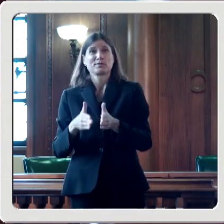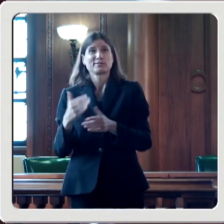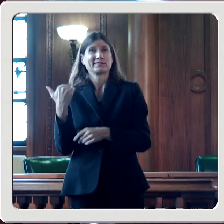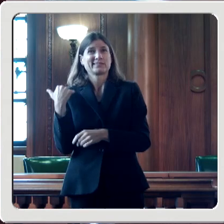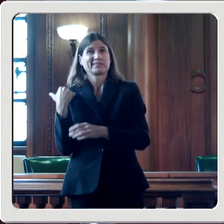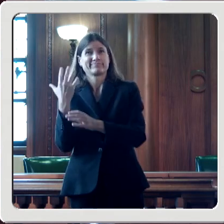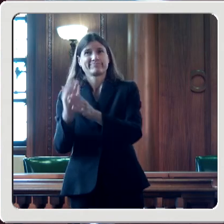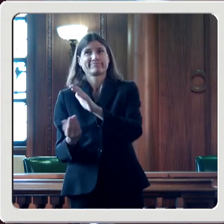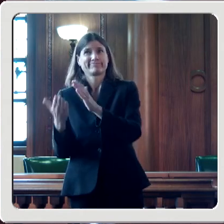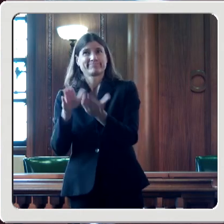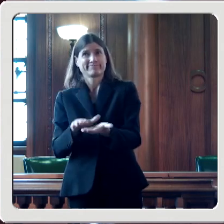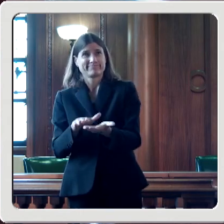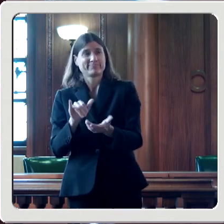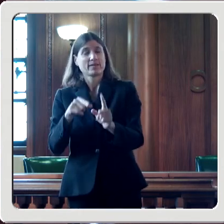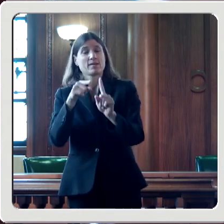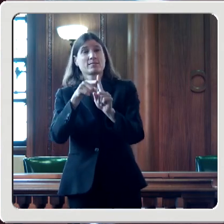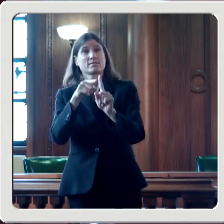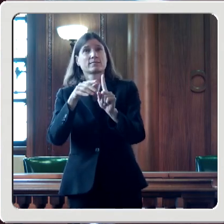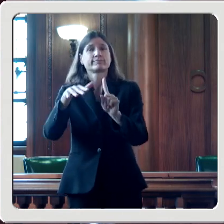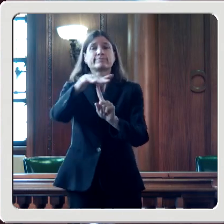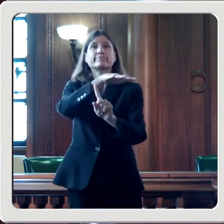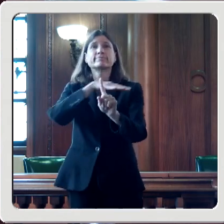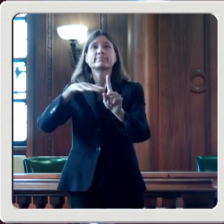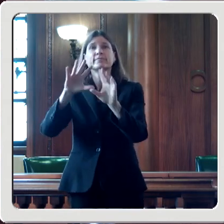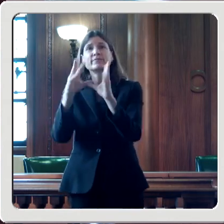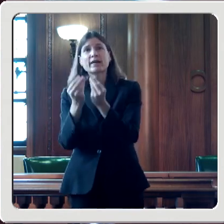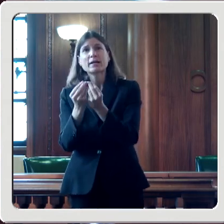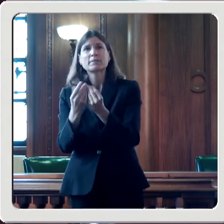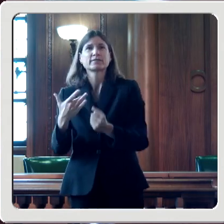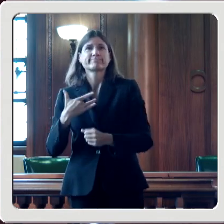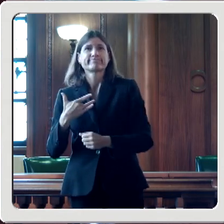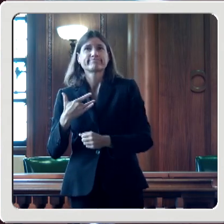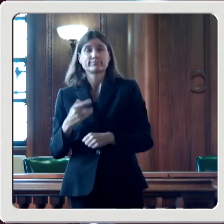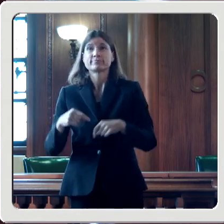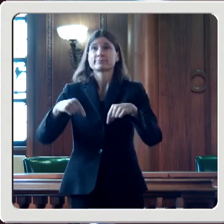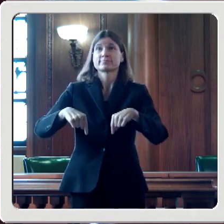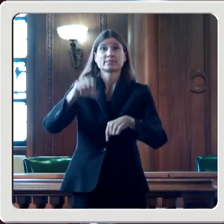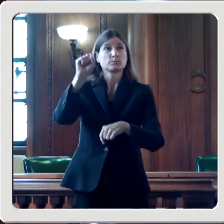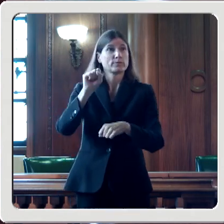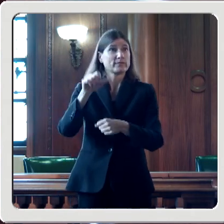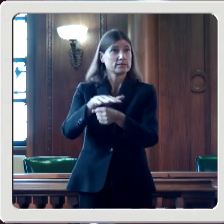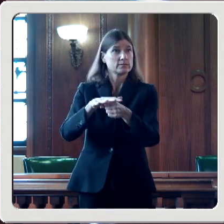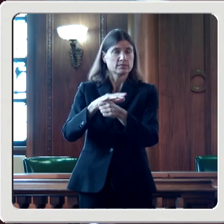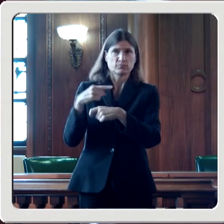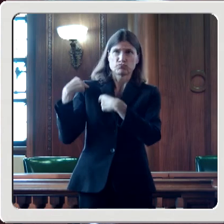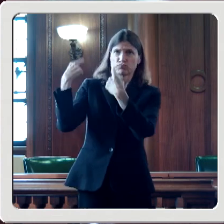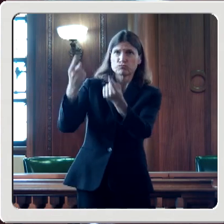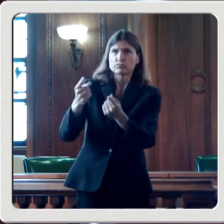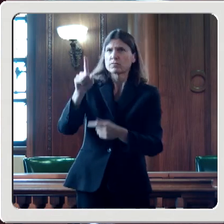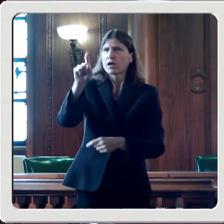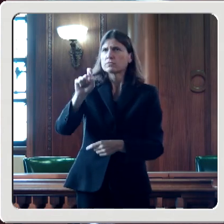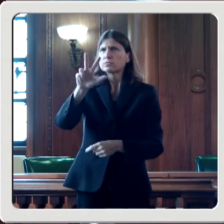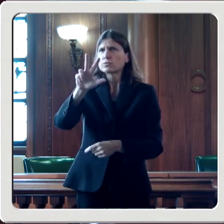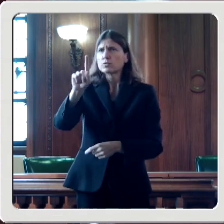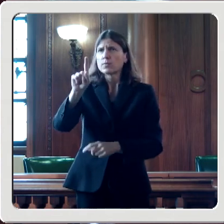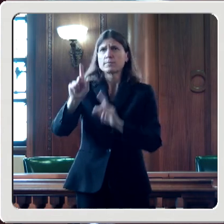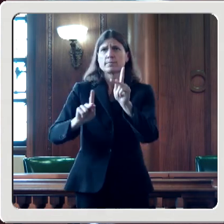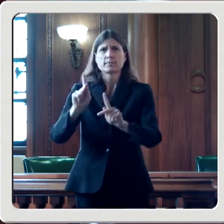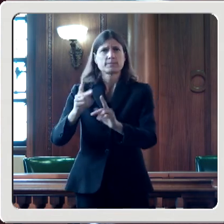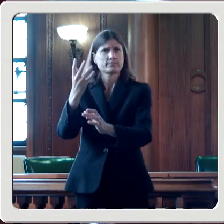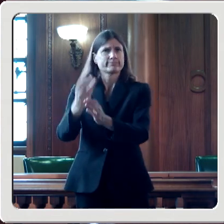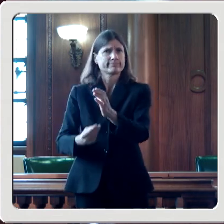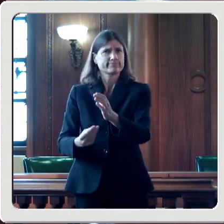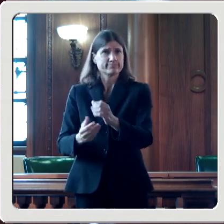of 131 total COVID-19 deaths. And again, from myself and